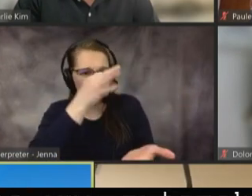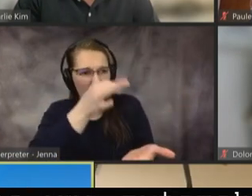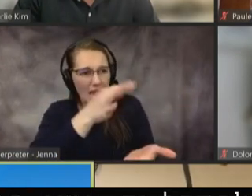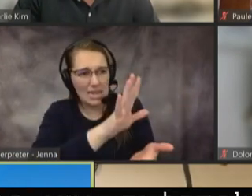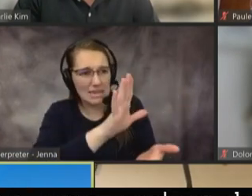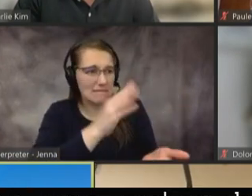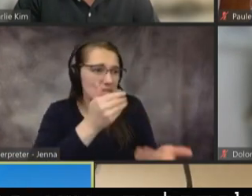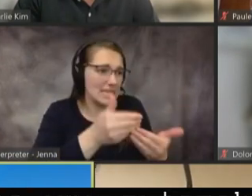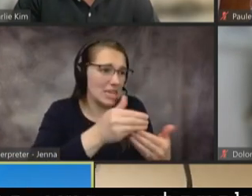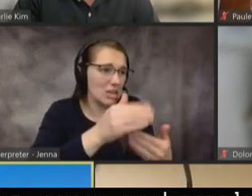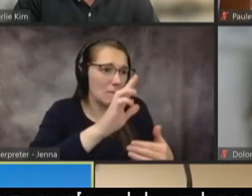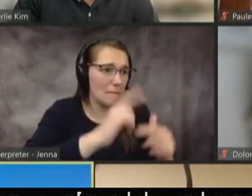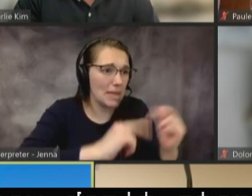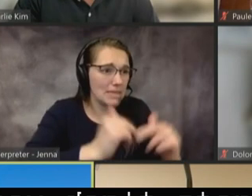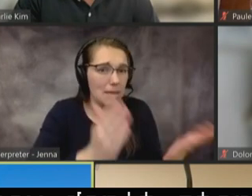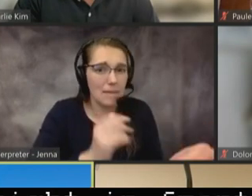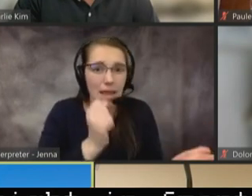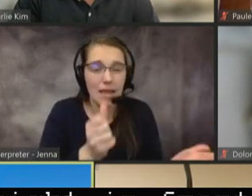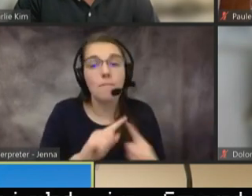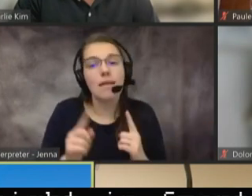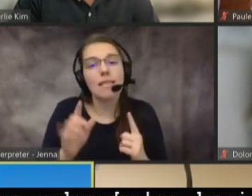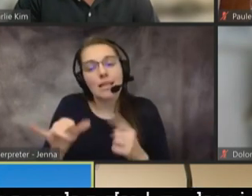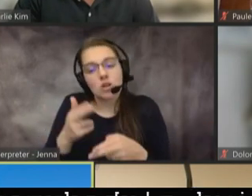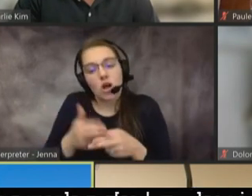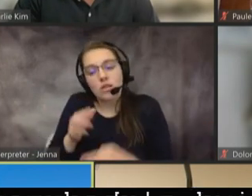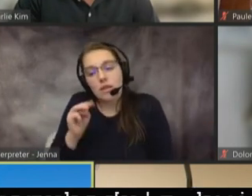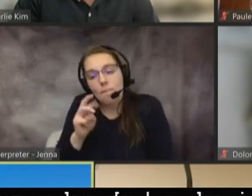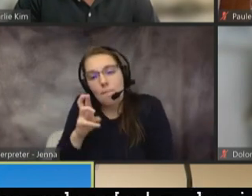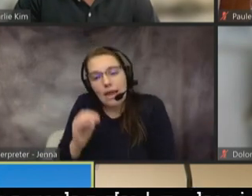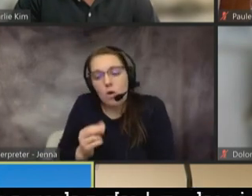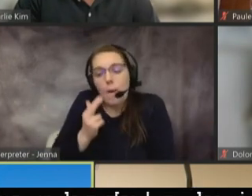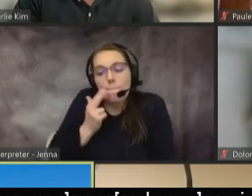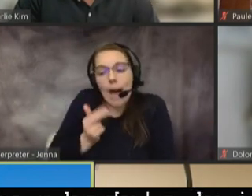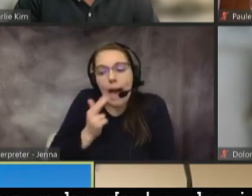walk the 2 miles, but is there a micro way that they can get across the city? So